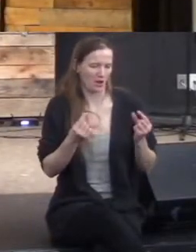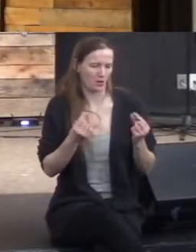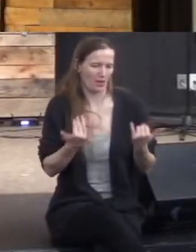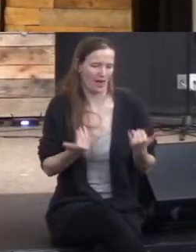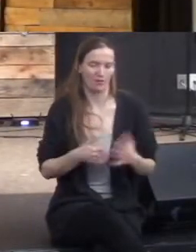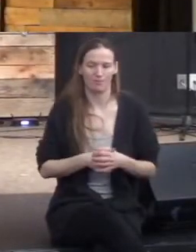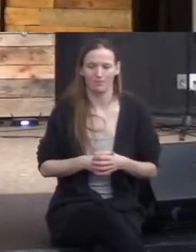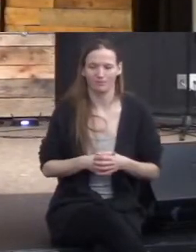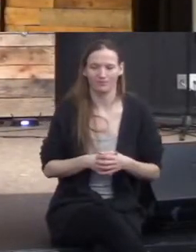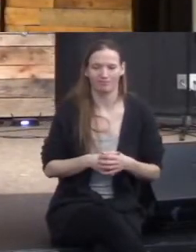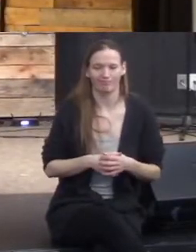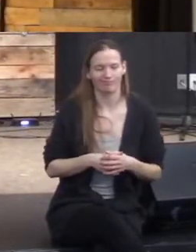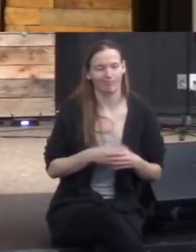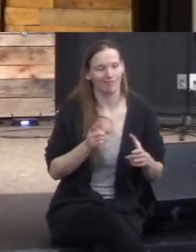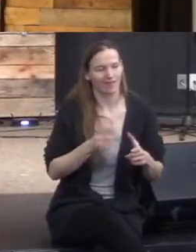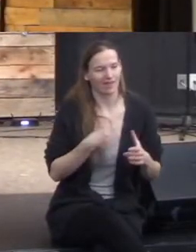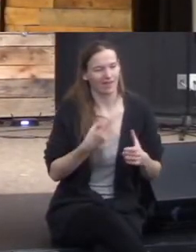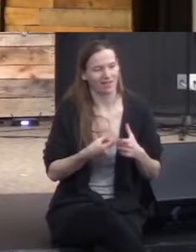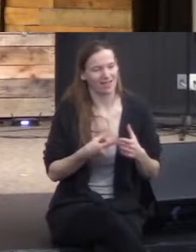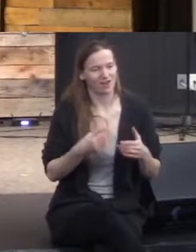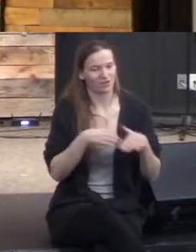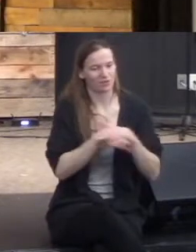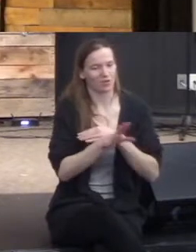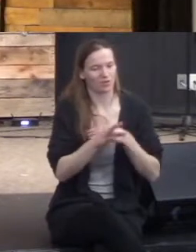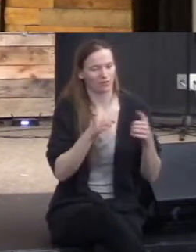And then you go right back into the wrestling ring.